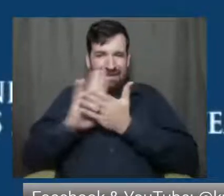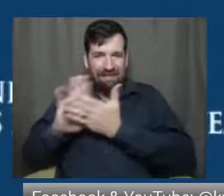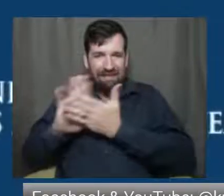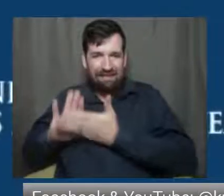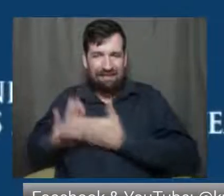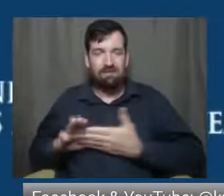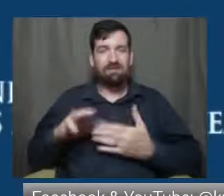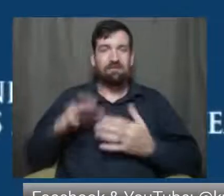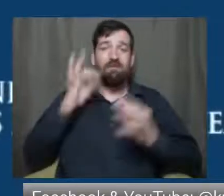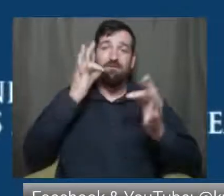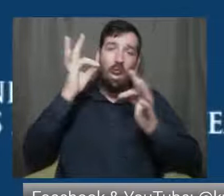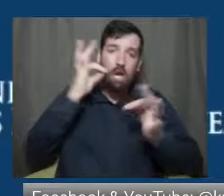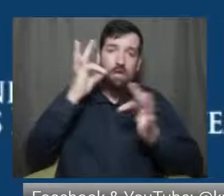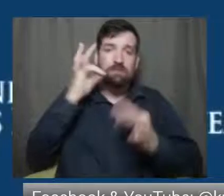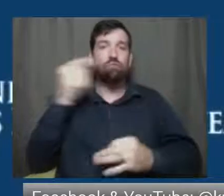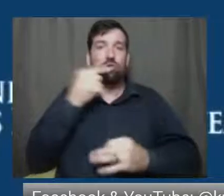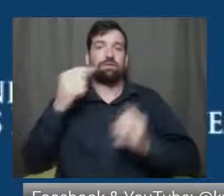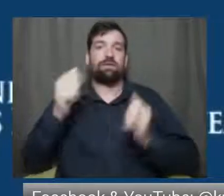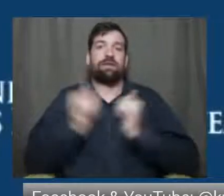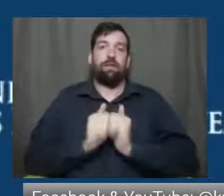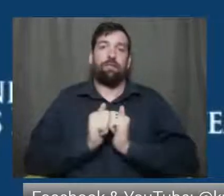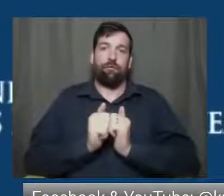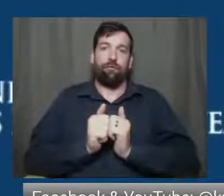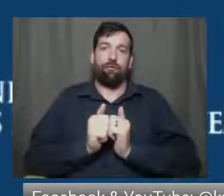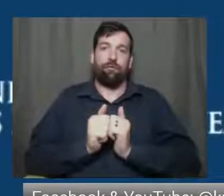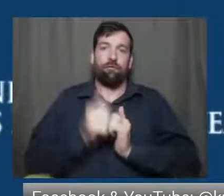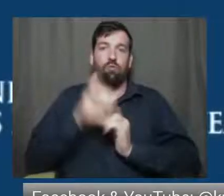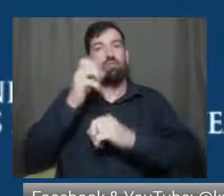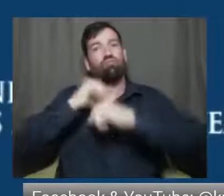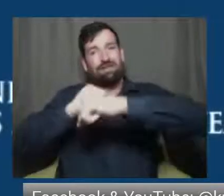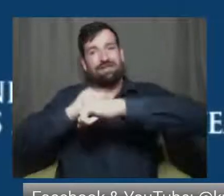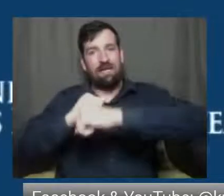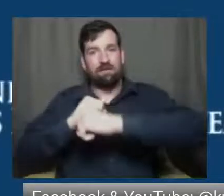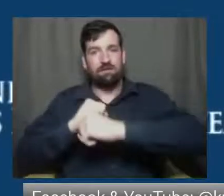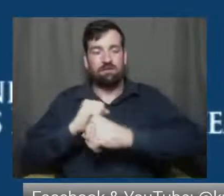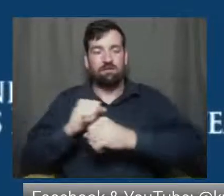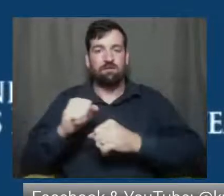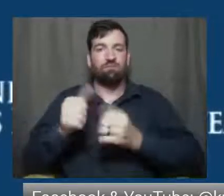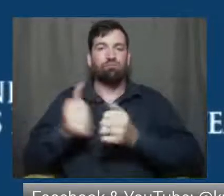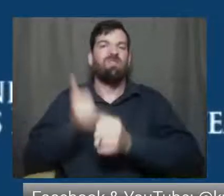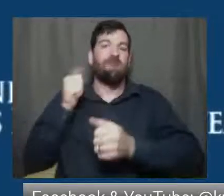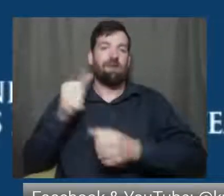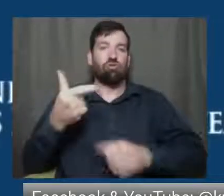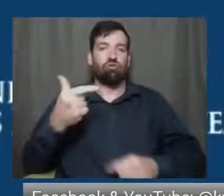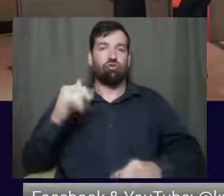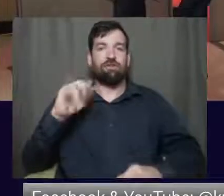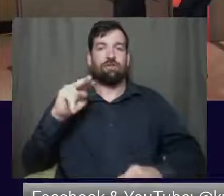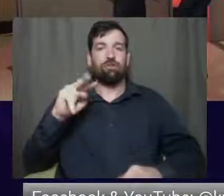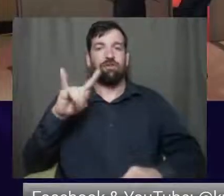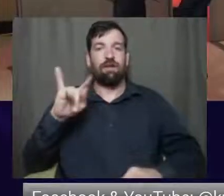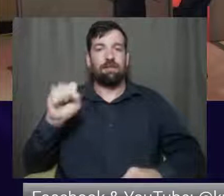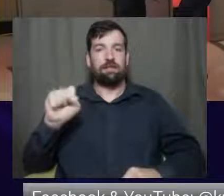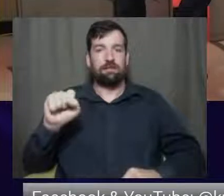and brushing together is going to protect you from having gingivitis. So Ann wants to know, she's asking